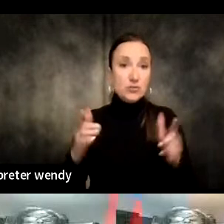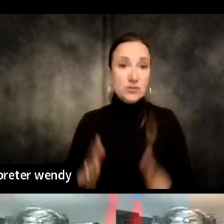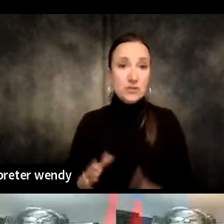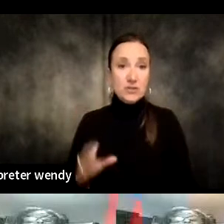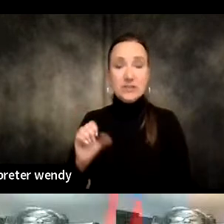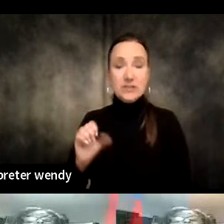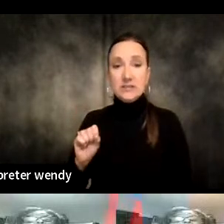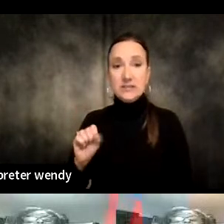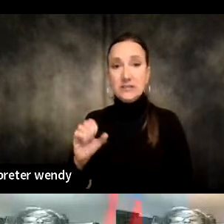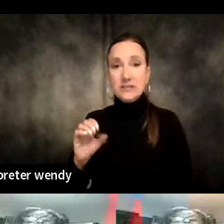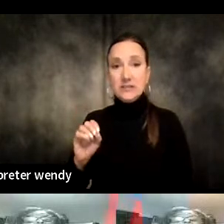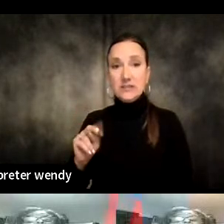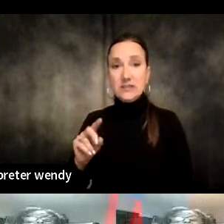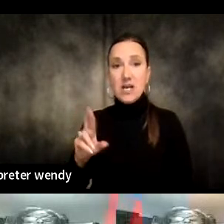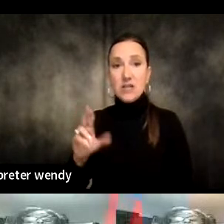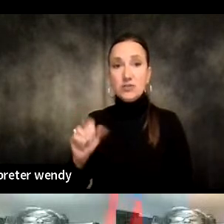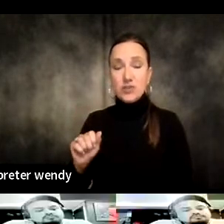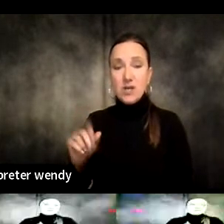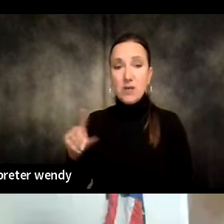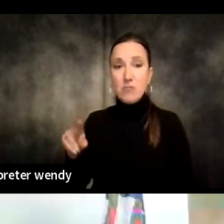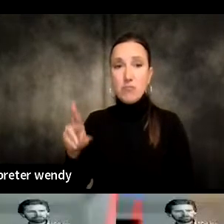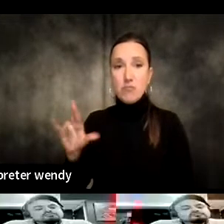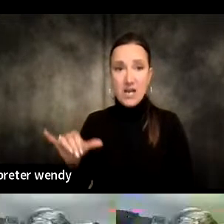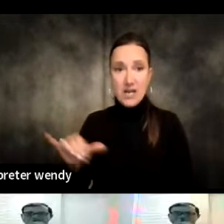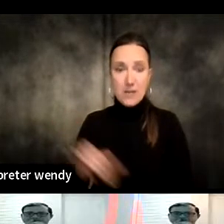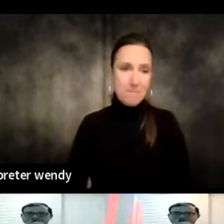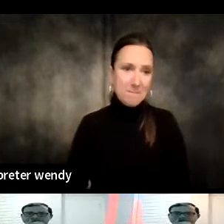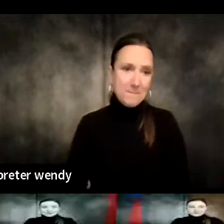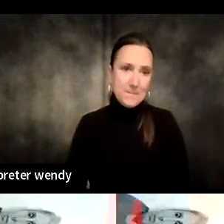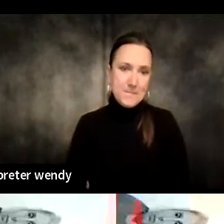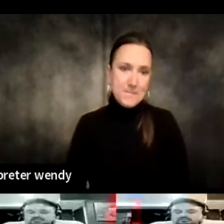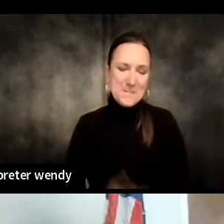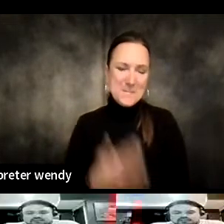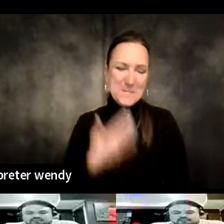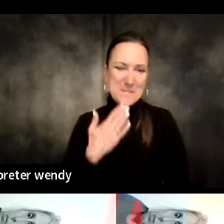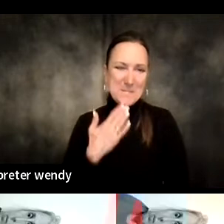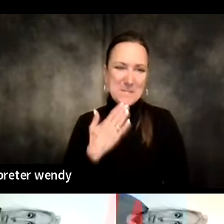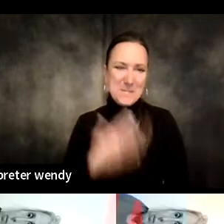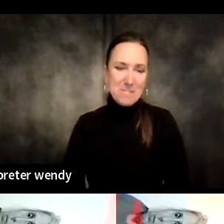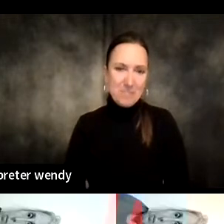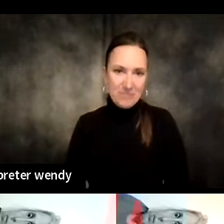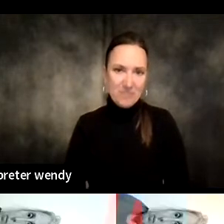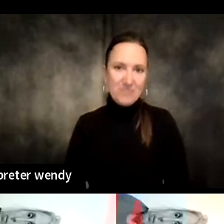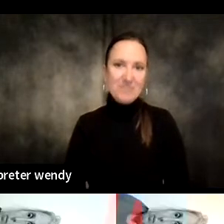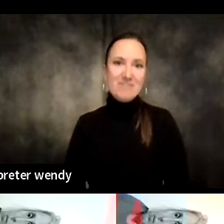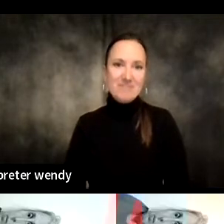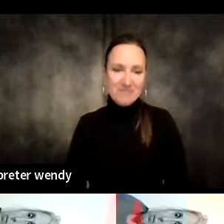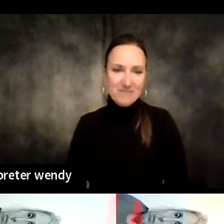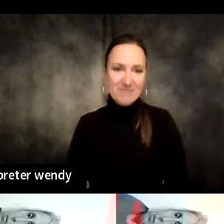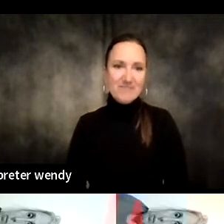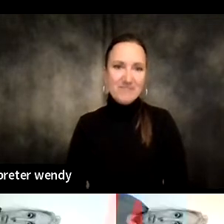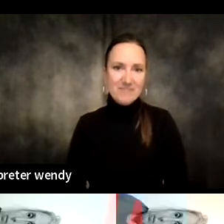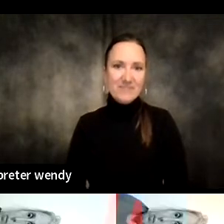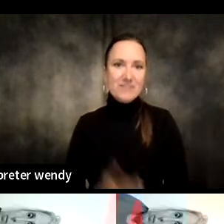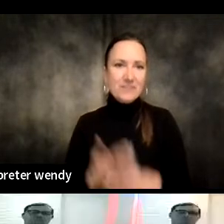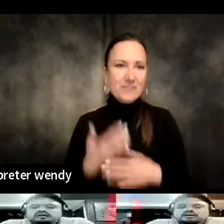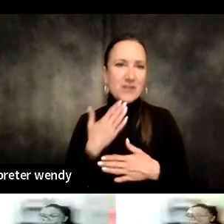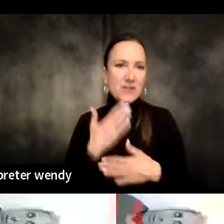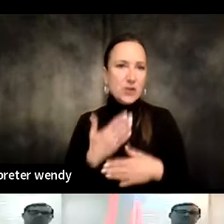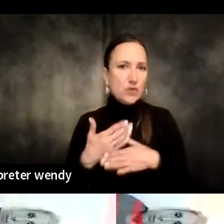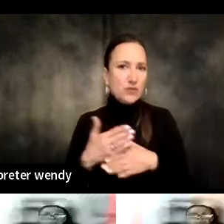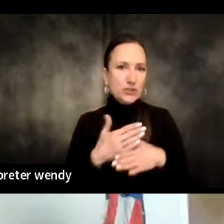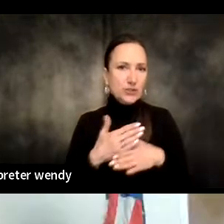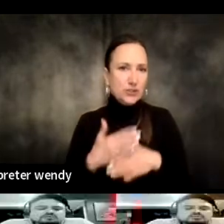Sandra Matavu Fry. Thank you, Ms. Jefferson. Well, thank you for attending tonight and sharing a little bit about the